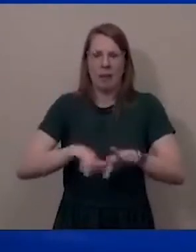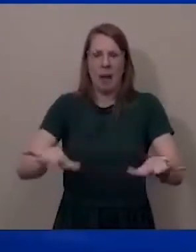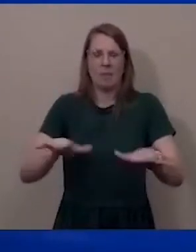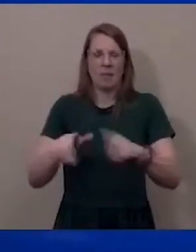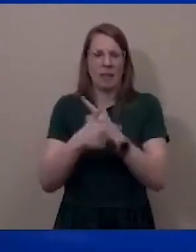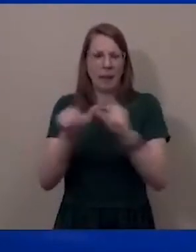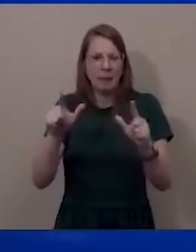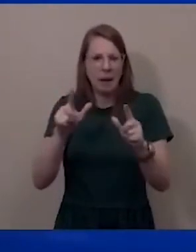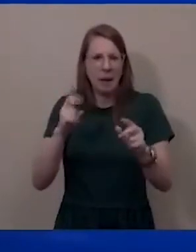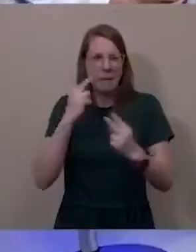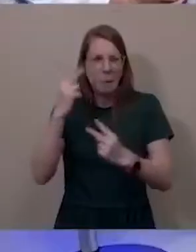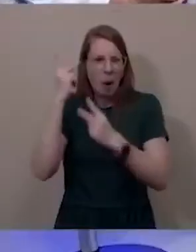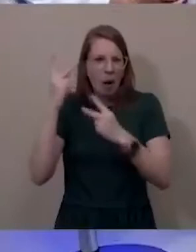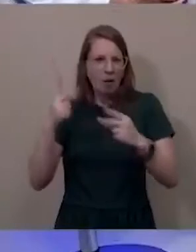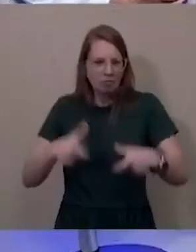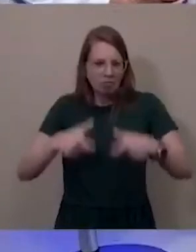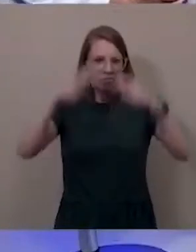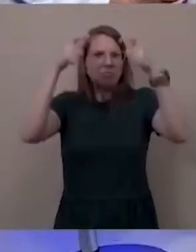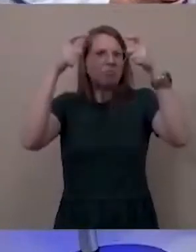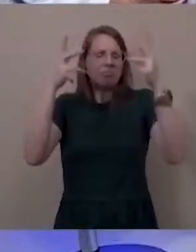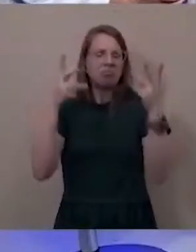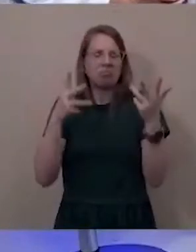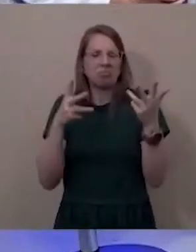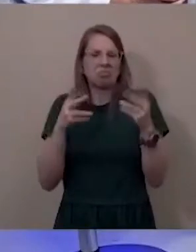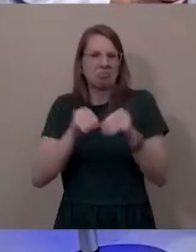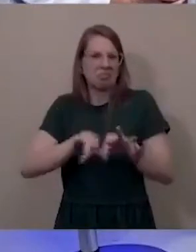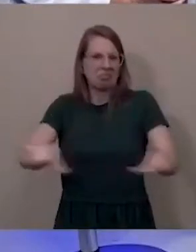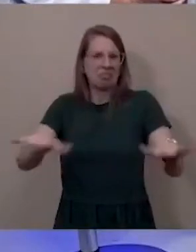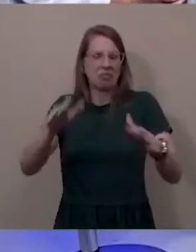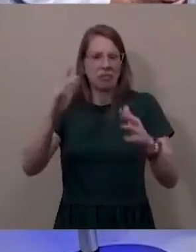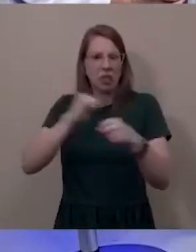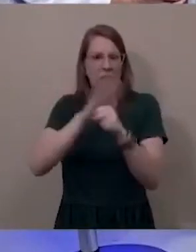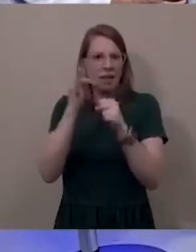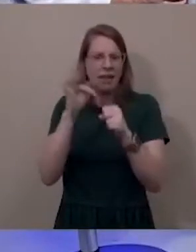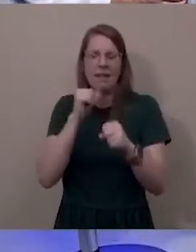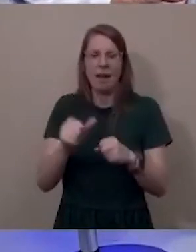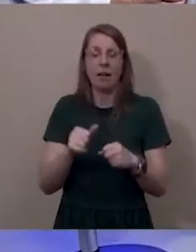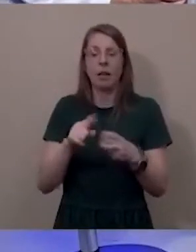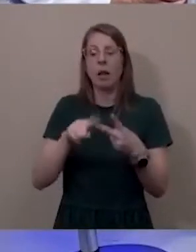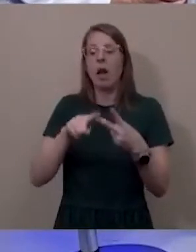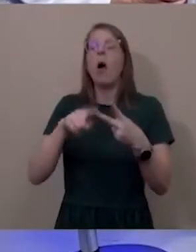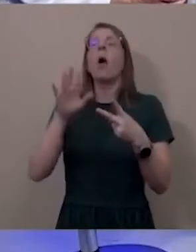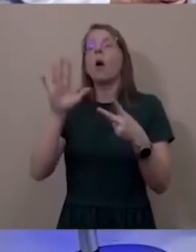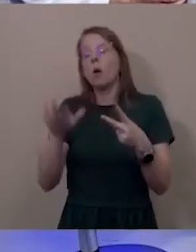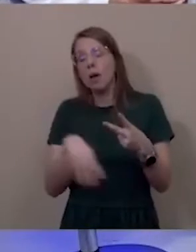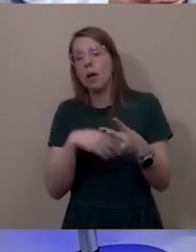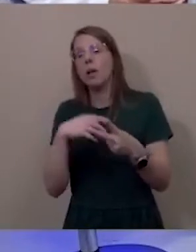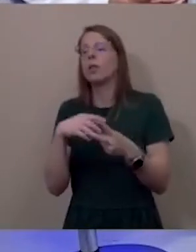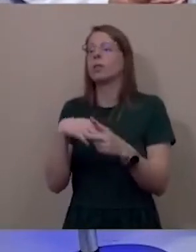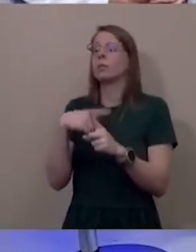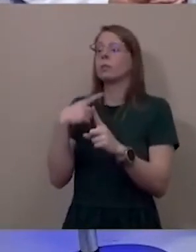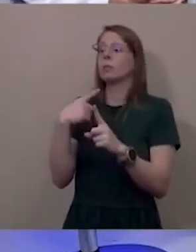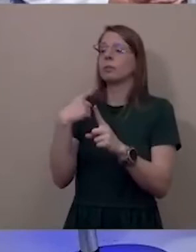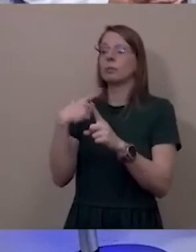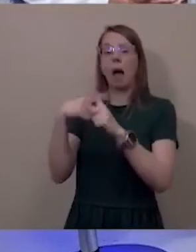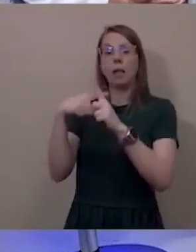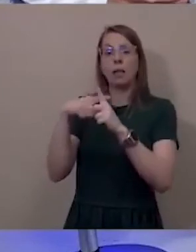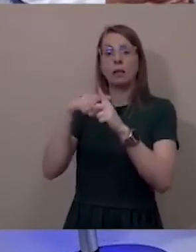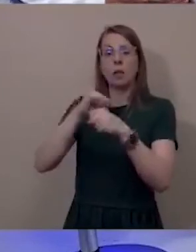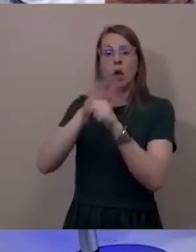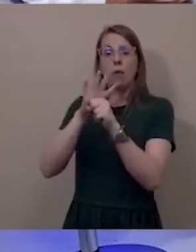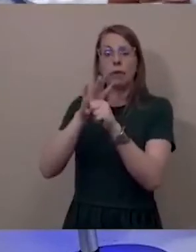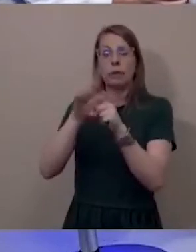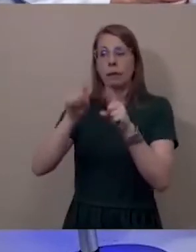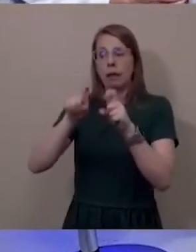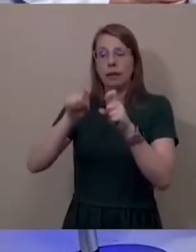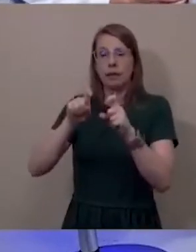Yeah, I would agree with that. And then the second question was? If I have Testing COVID, do I wait till my symptoms are over, or do I? No,